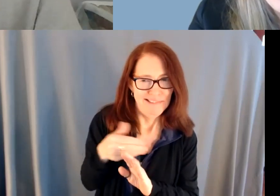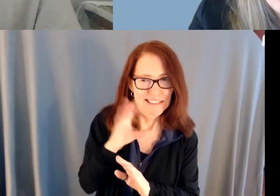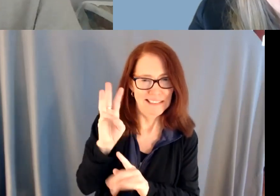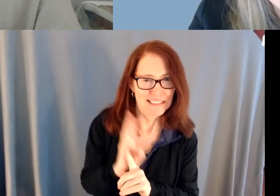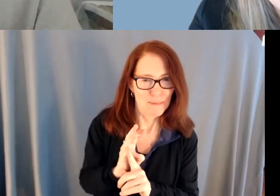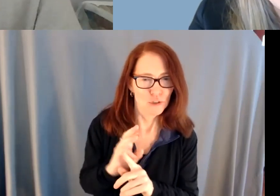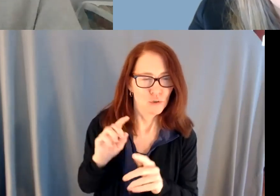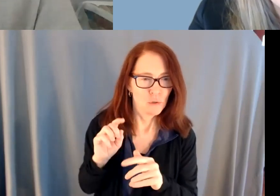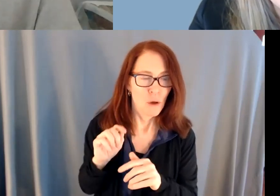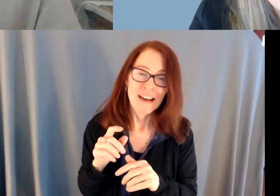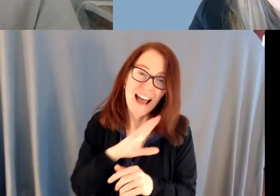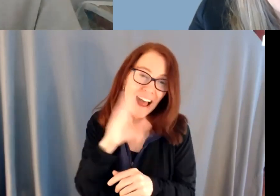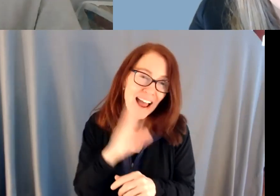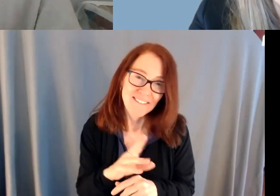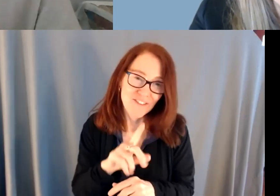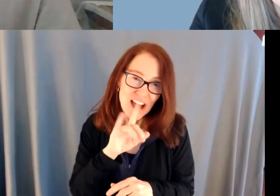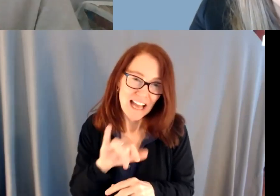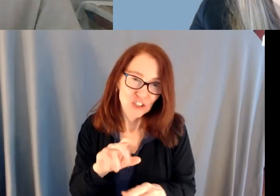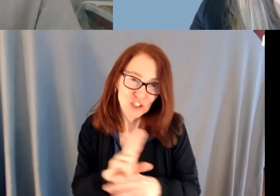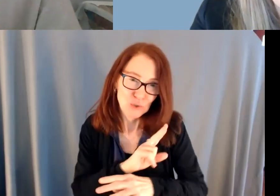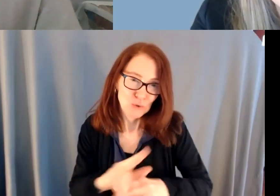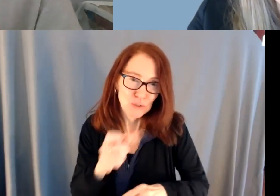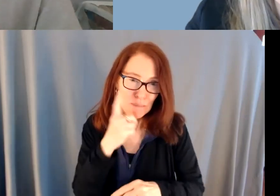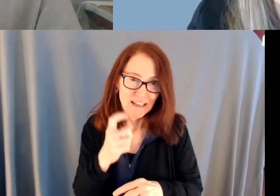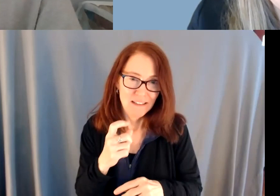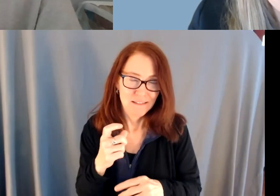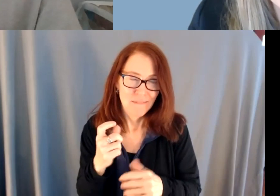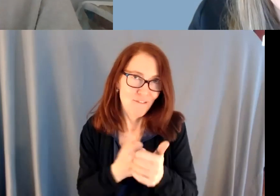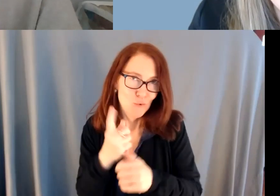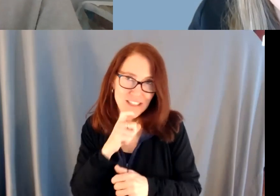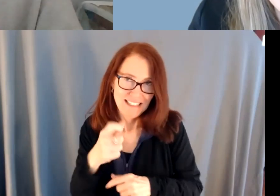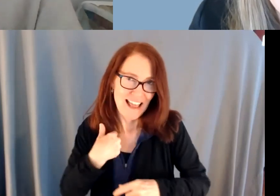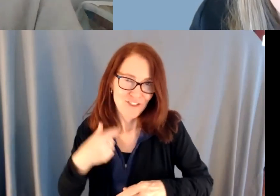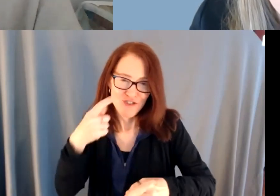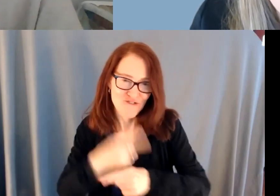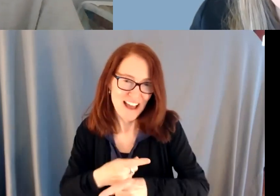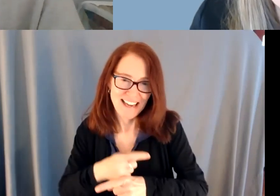that I've never actually implemented because we never have everybody with the right technology on board.